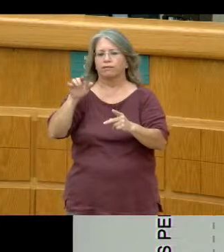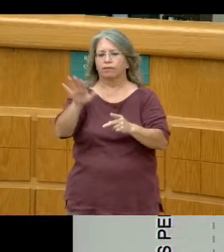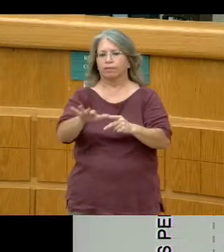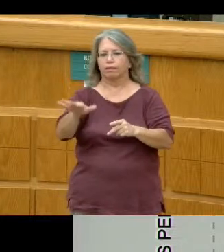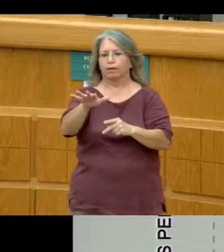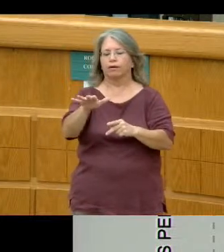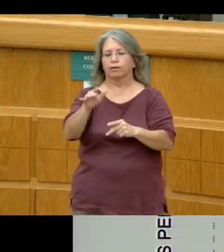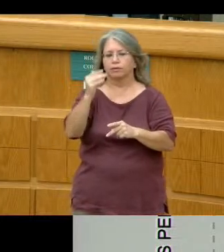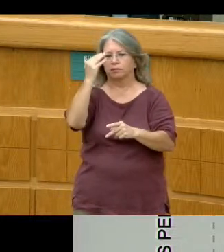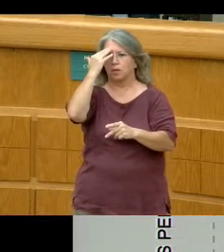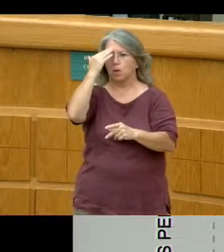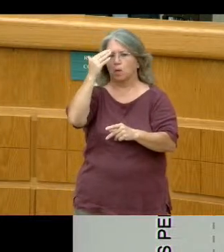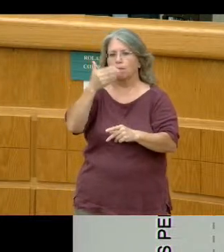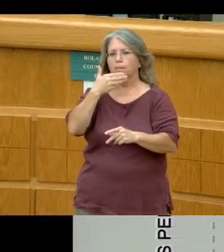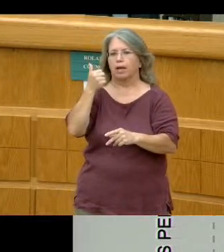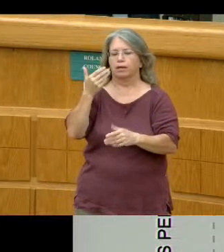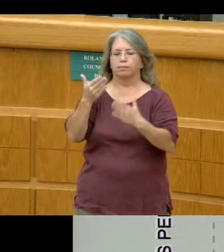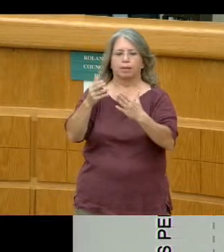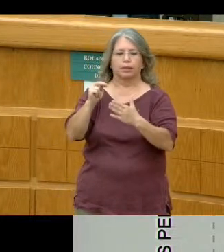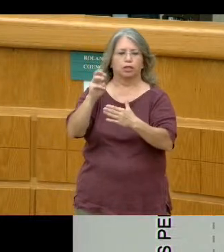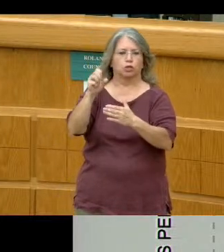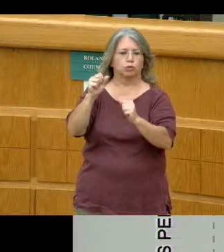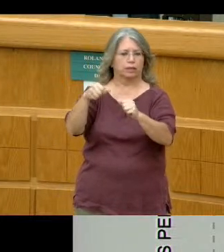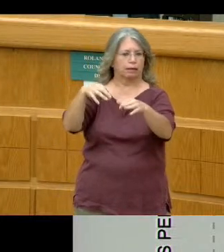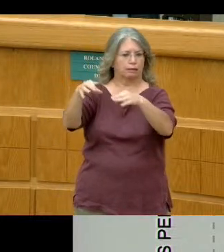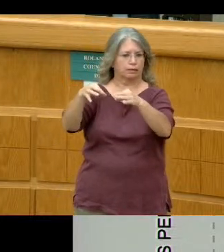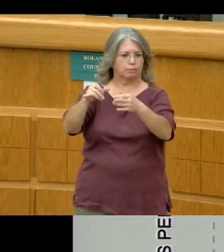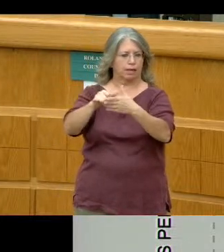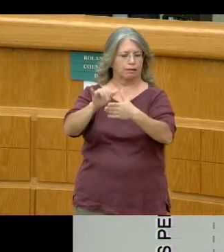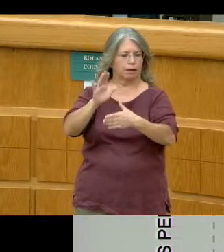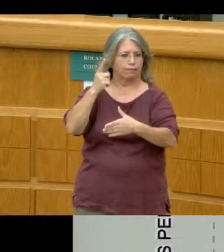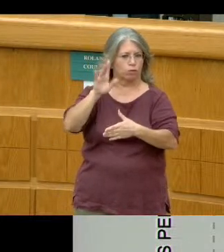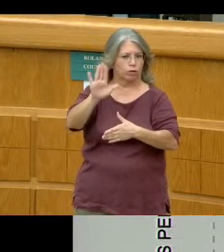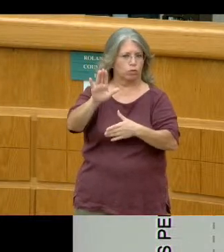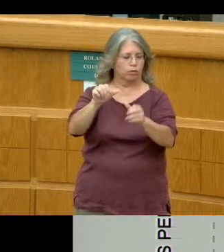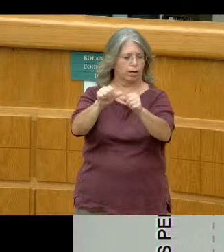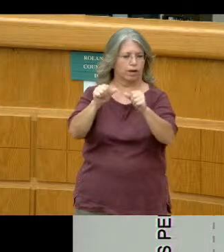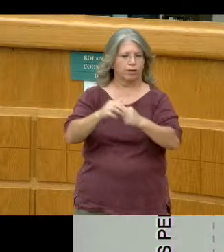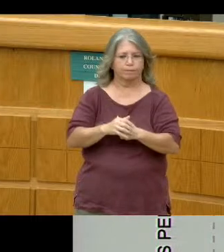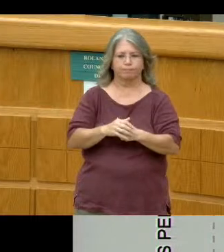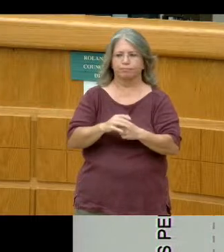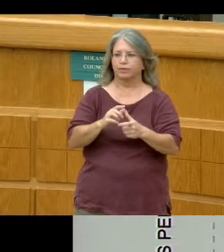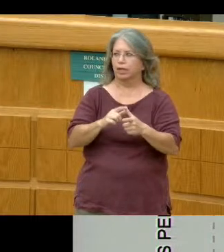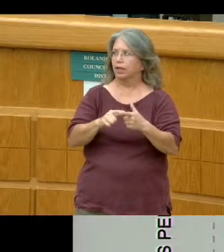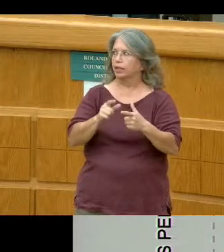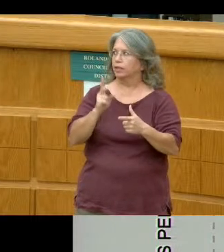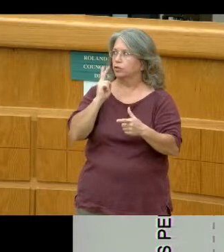bit better. Maybe the news can help you out with that. And then down here, some of the other